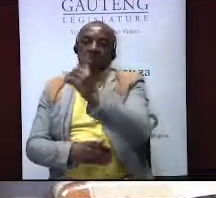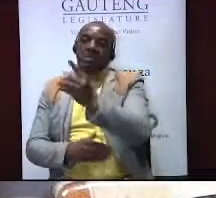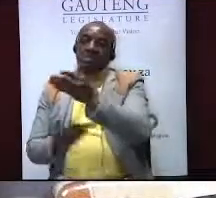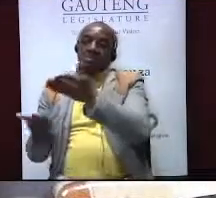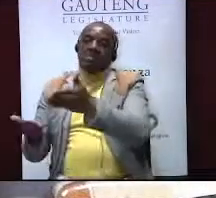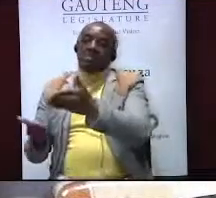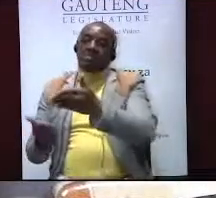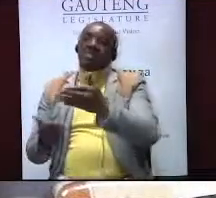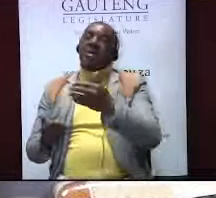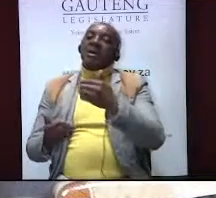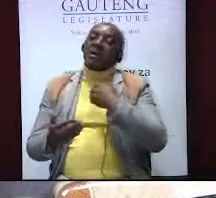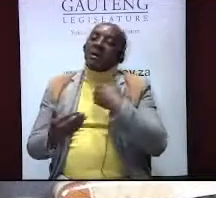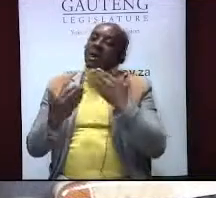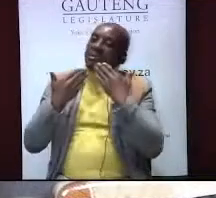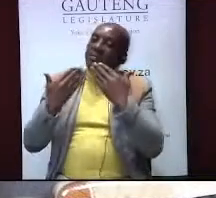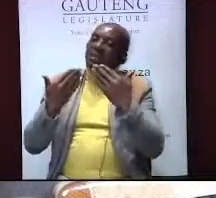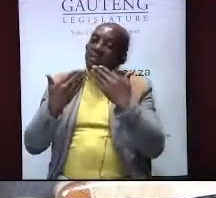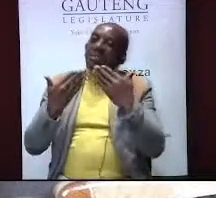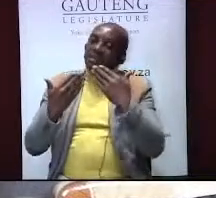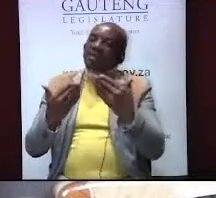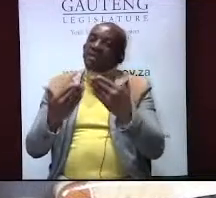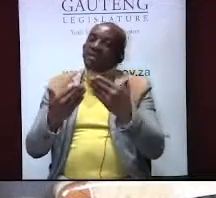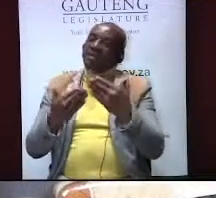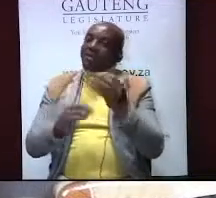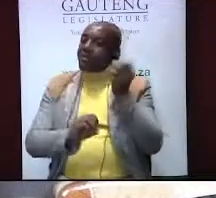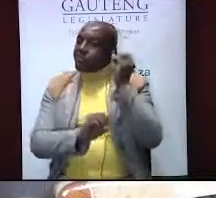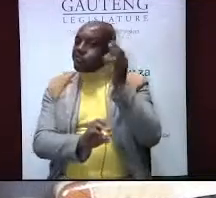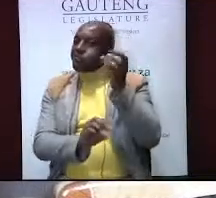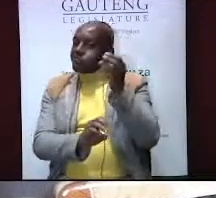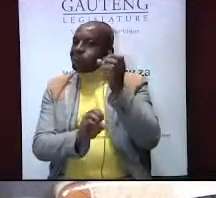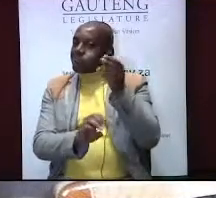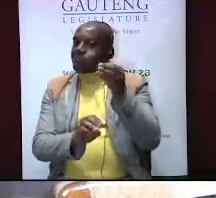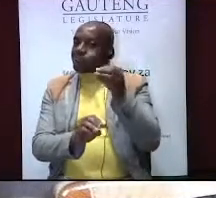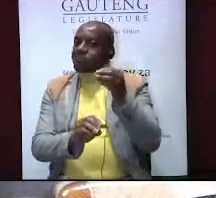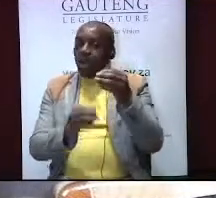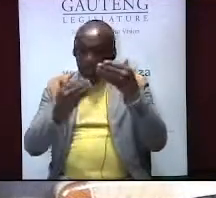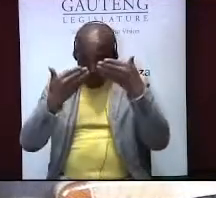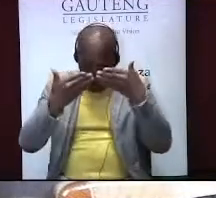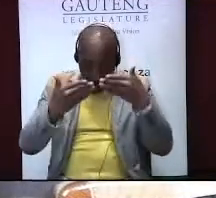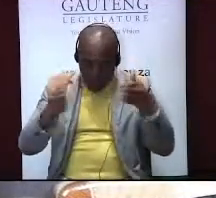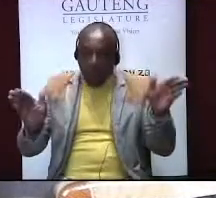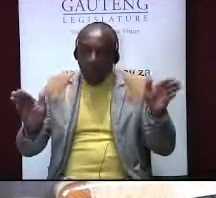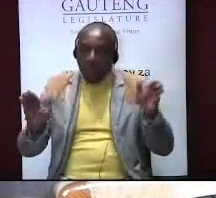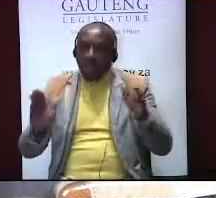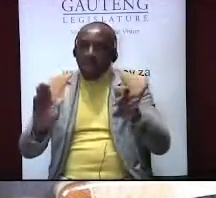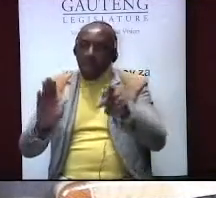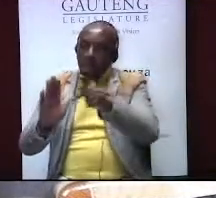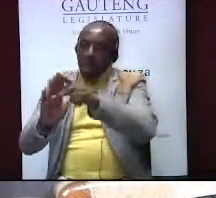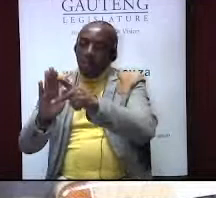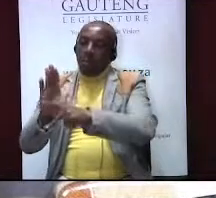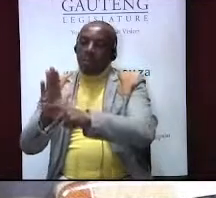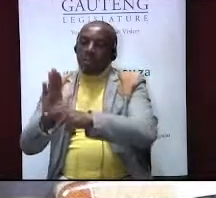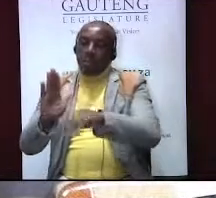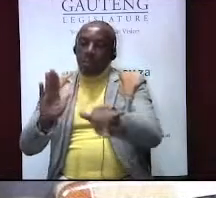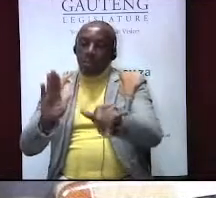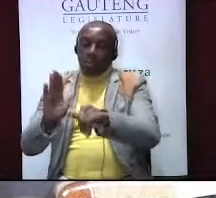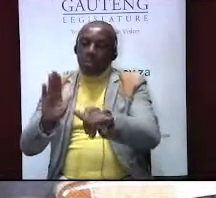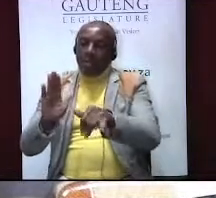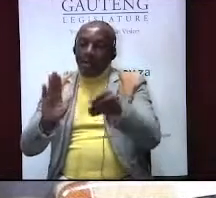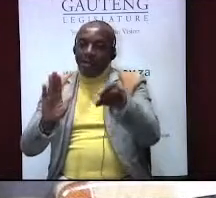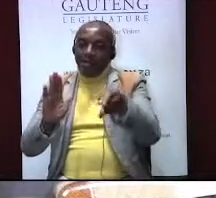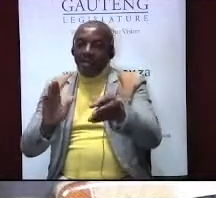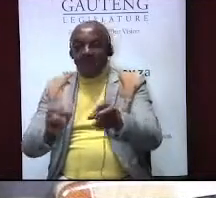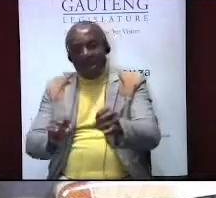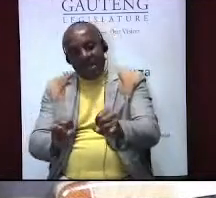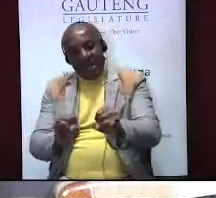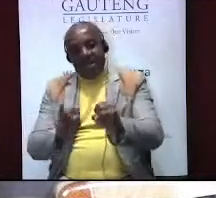We appreciate the input that you have made and the open door policy that you have just put across and the